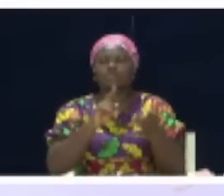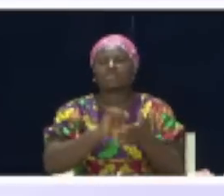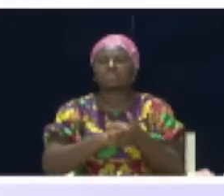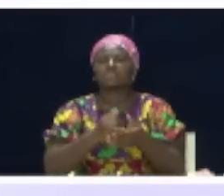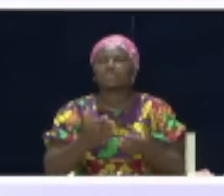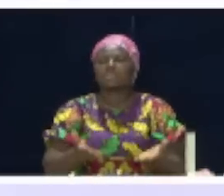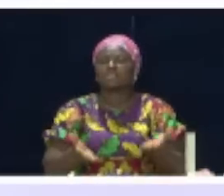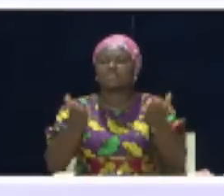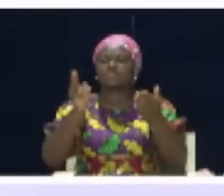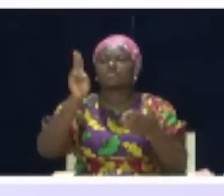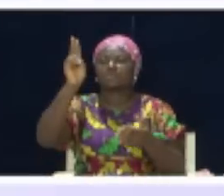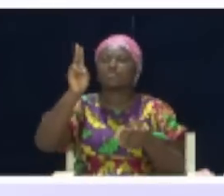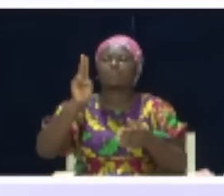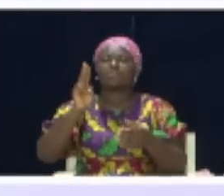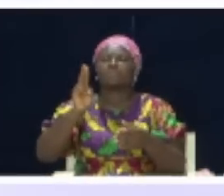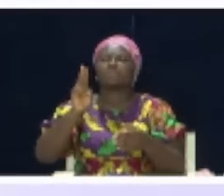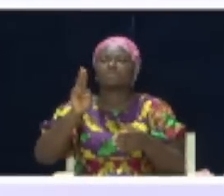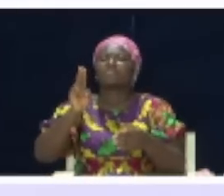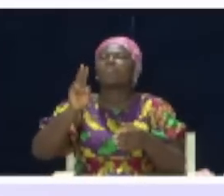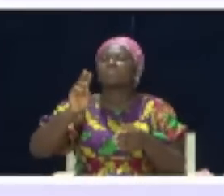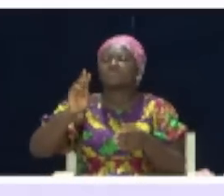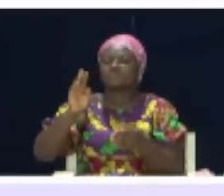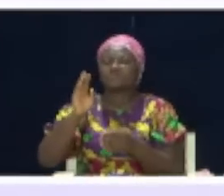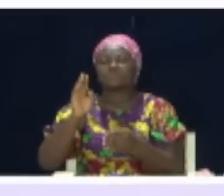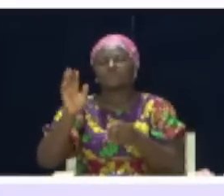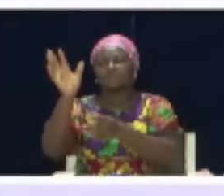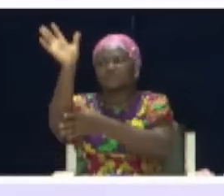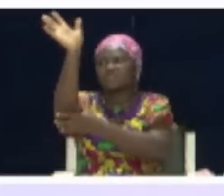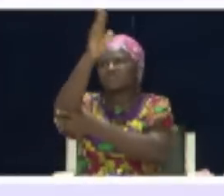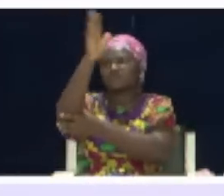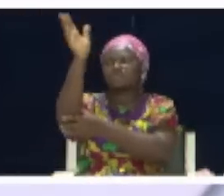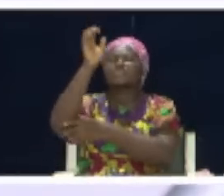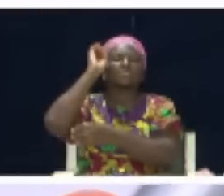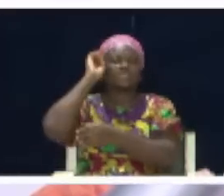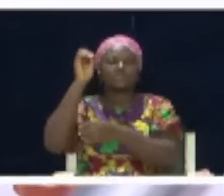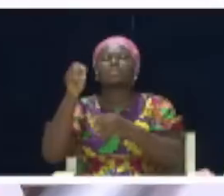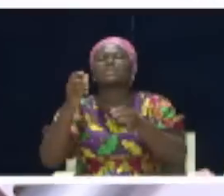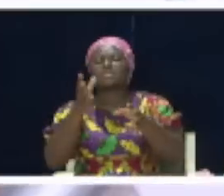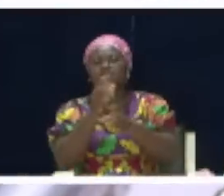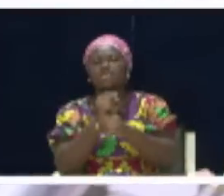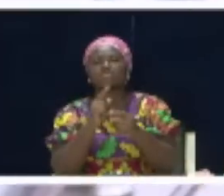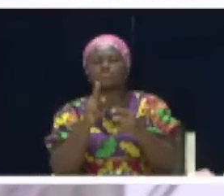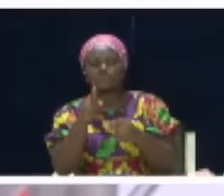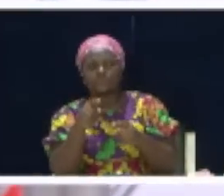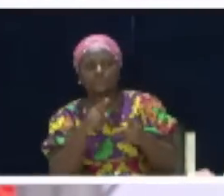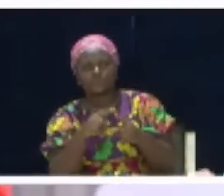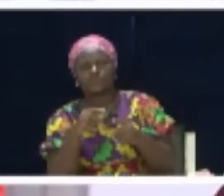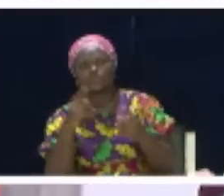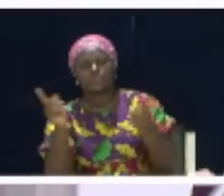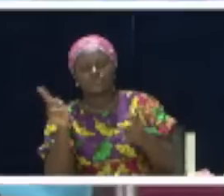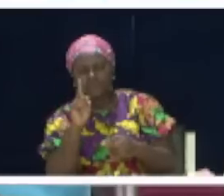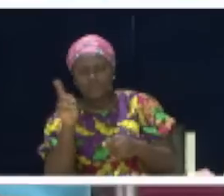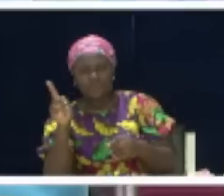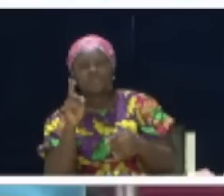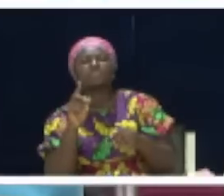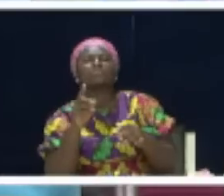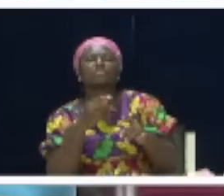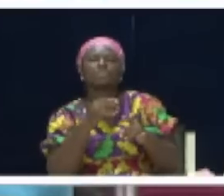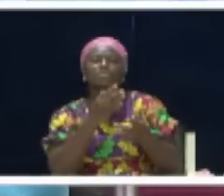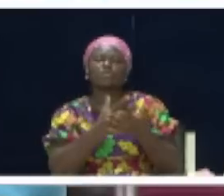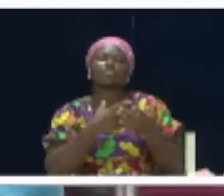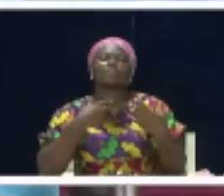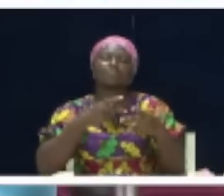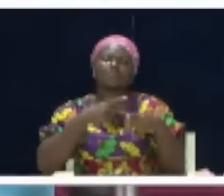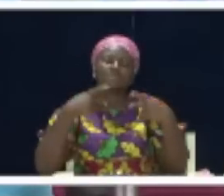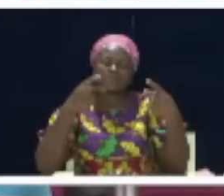Please follow her. She will take you to where some pastors are waiting. They will collect your name, your